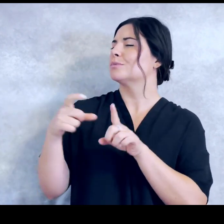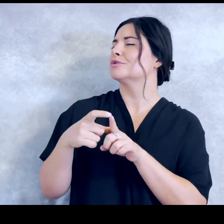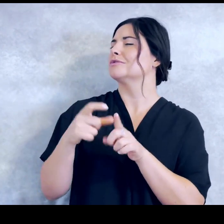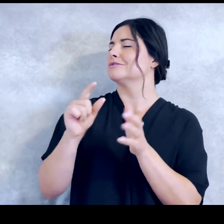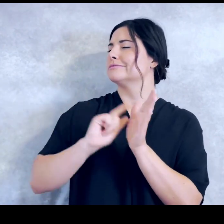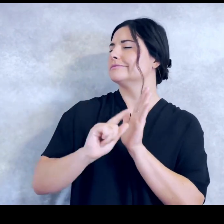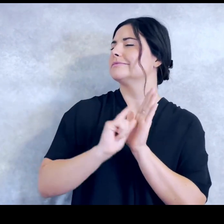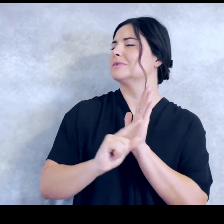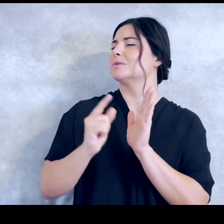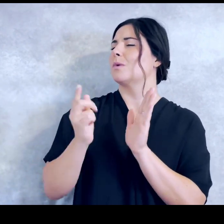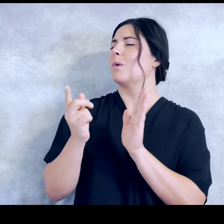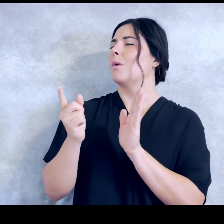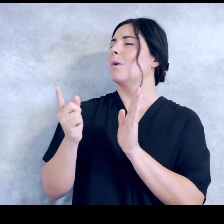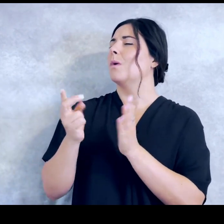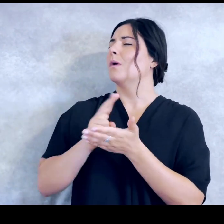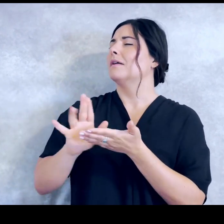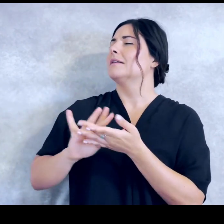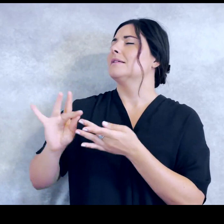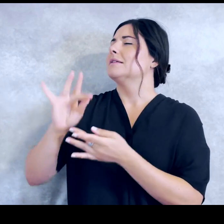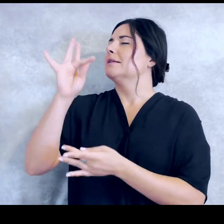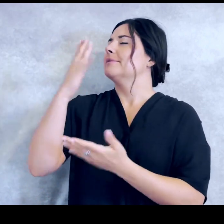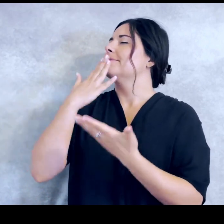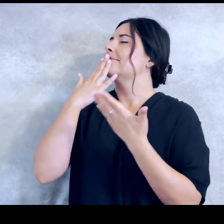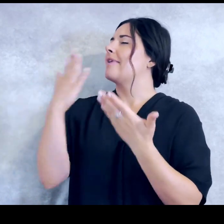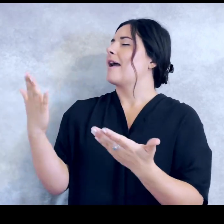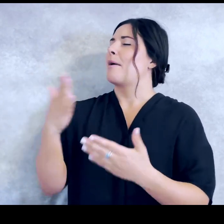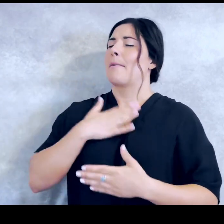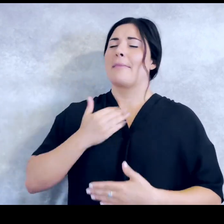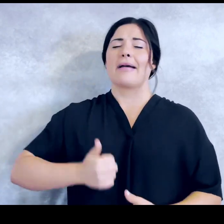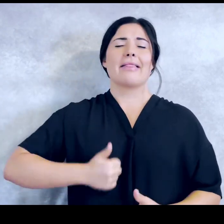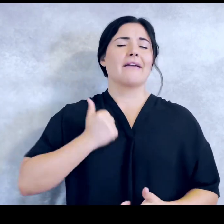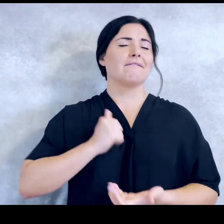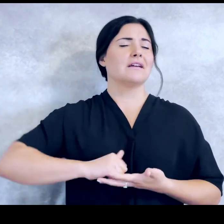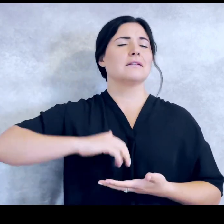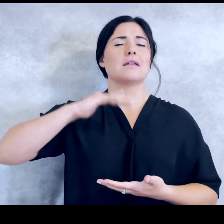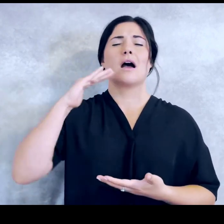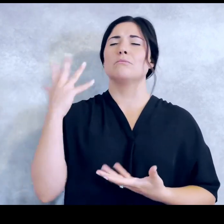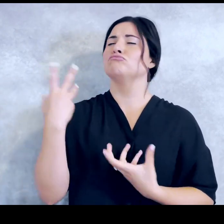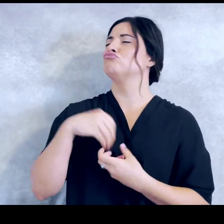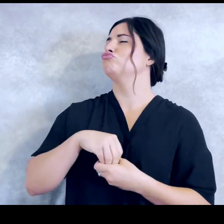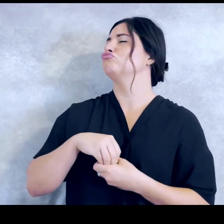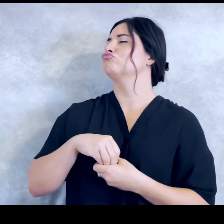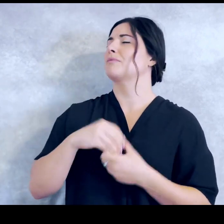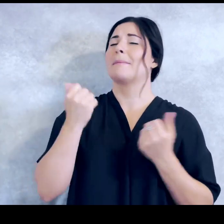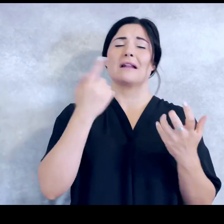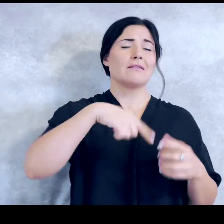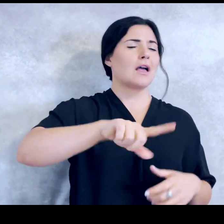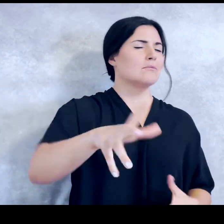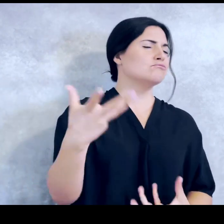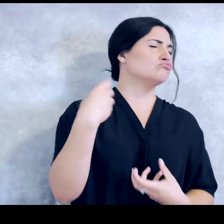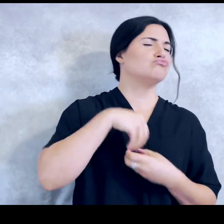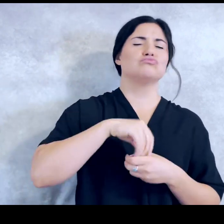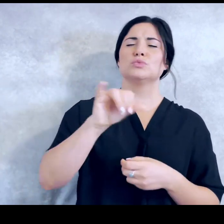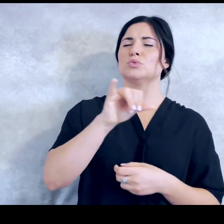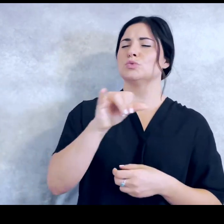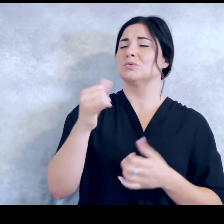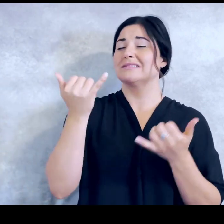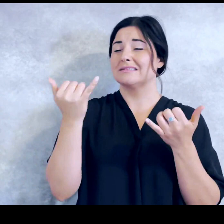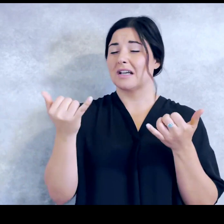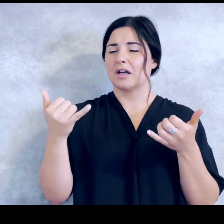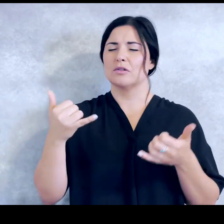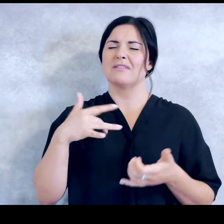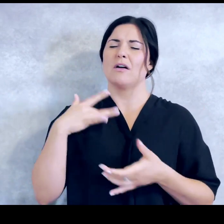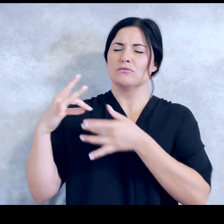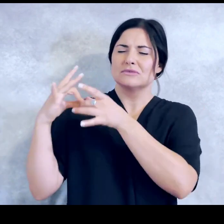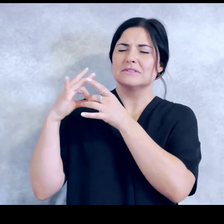your scriptures. Thank you for your word. And Holy Spirit, we thank you that you have filled my life and filled many others. We pray by the end of our time that we